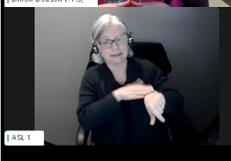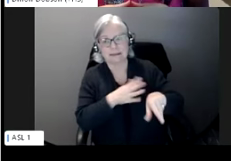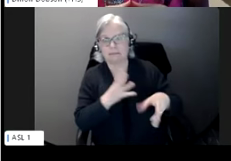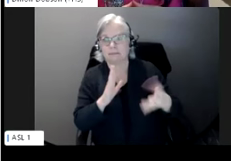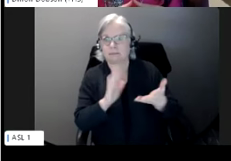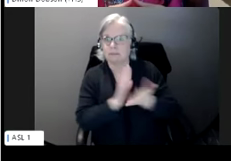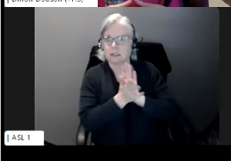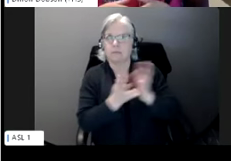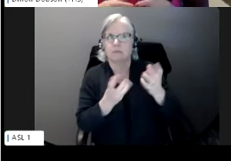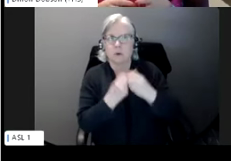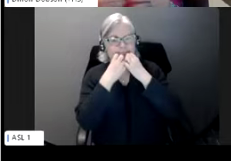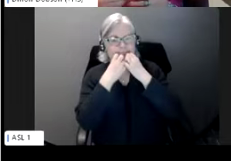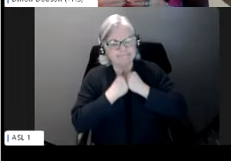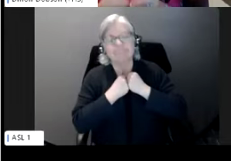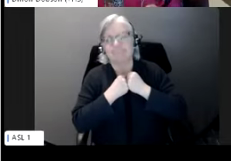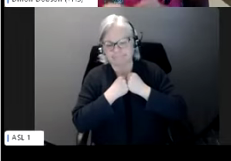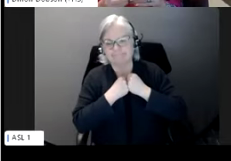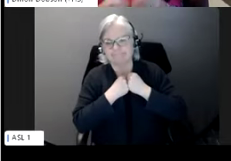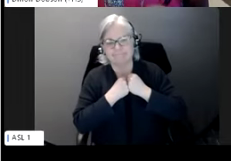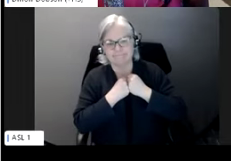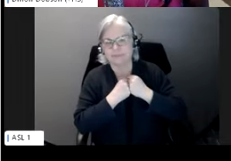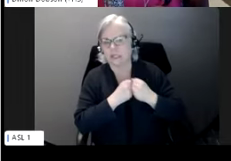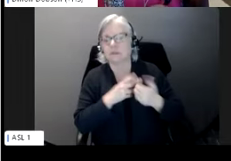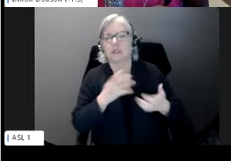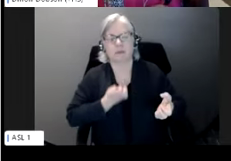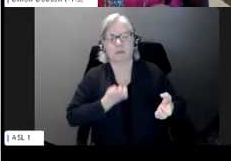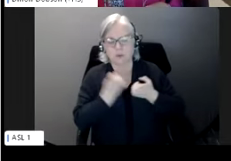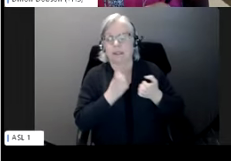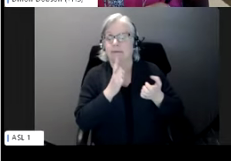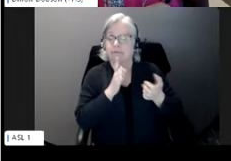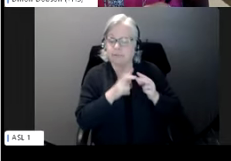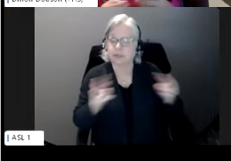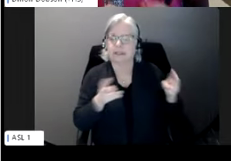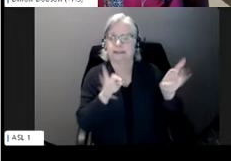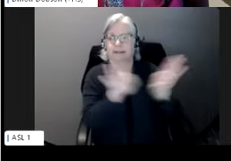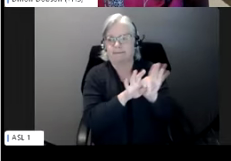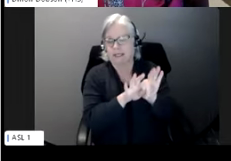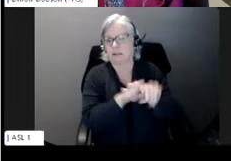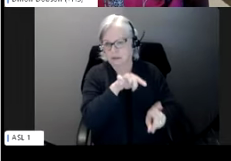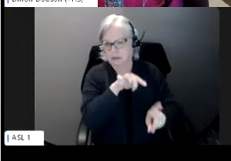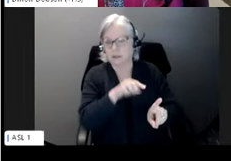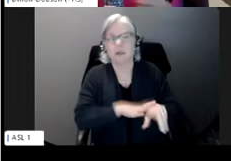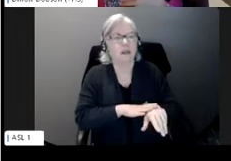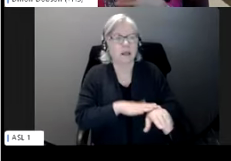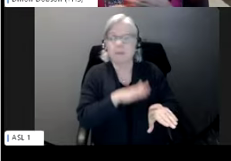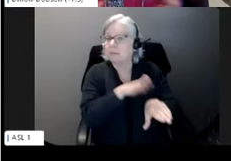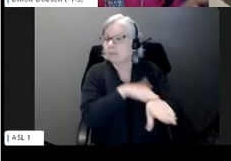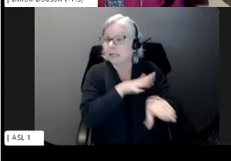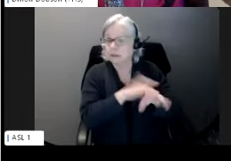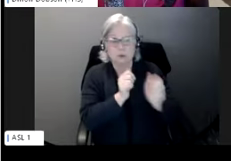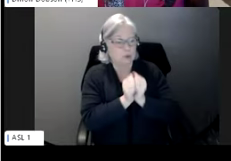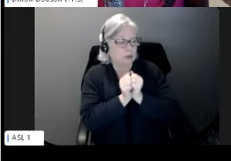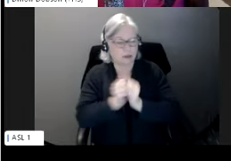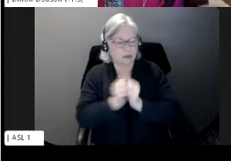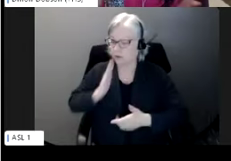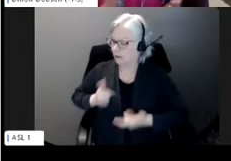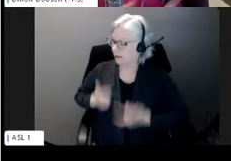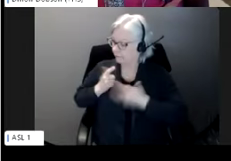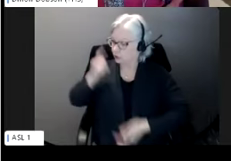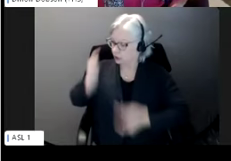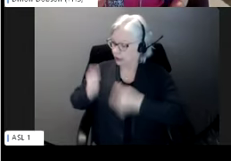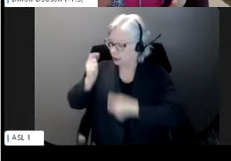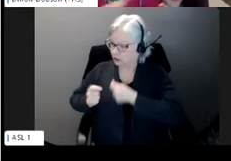are incredibly loved and emotionally significant. We know that their pets might have been with them through major life changes,